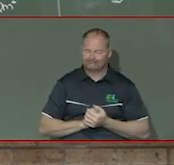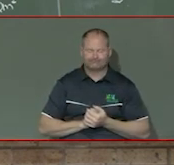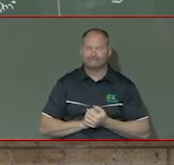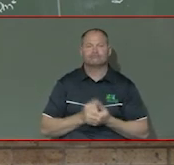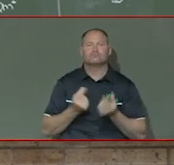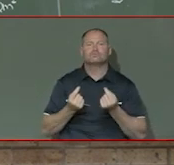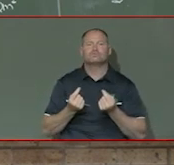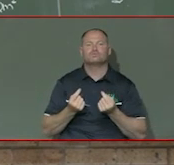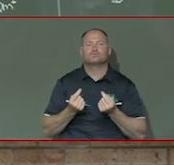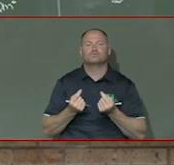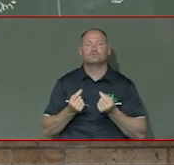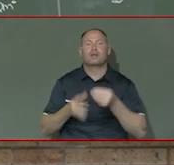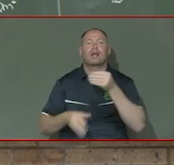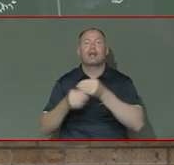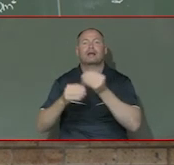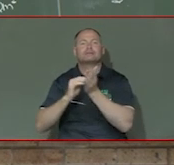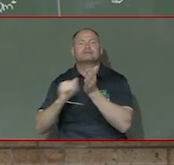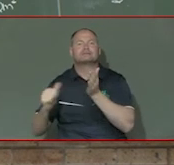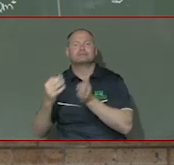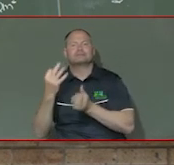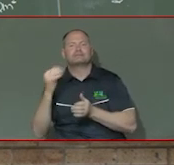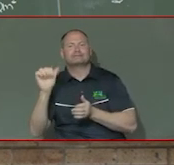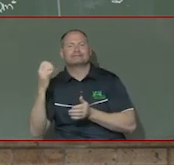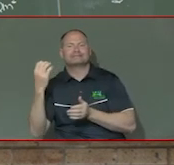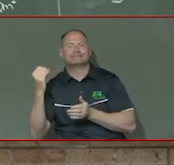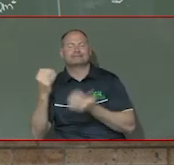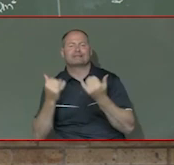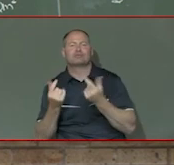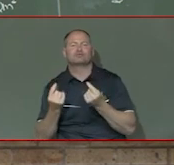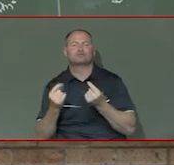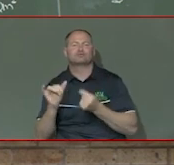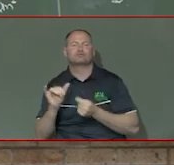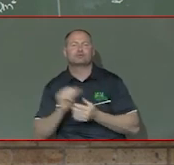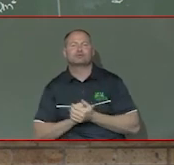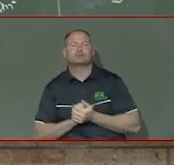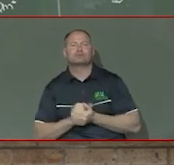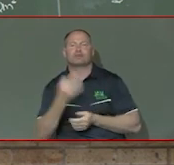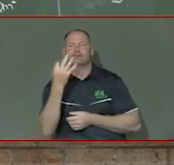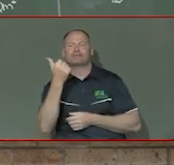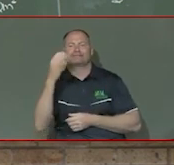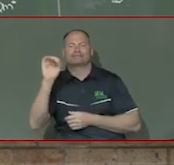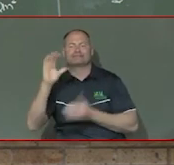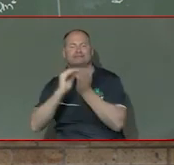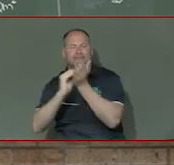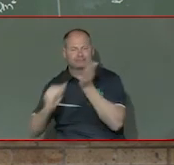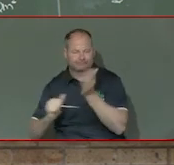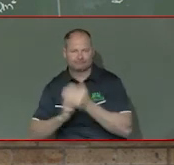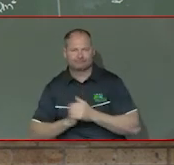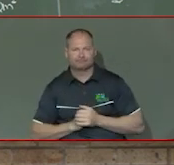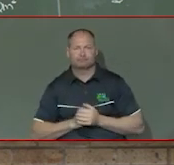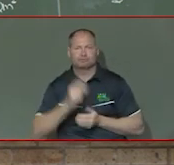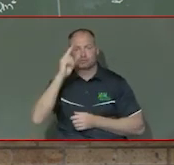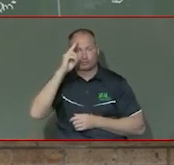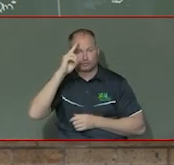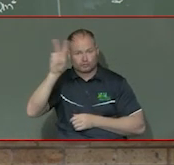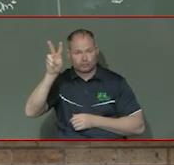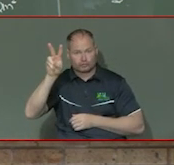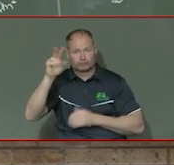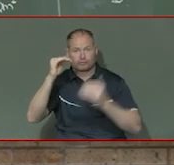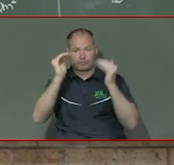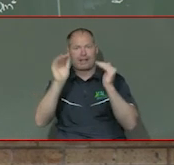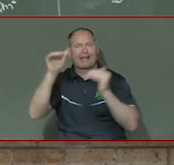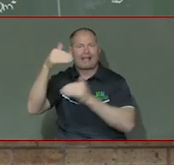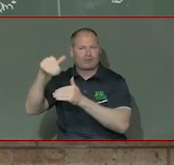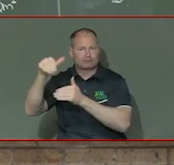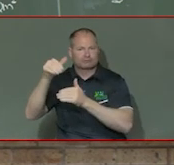we must add or subtract 360. What must we do? Subtract 360. The square must go outside the bracket. So this